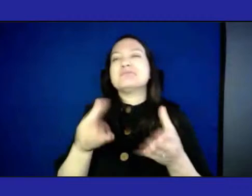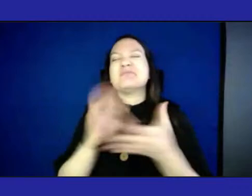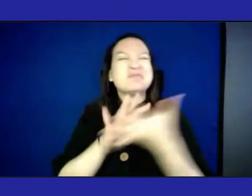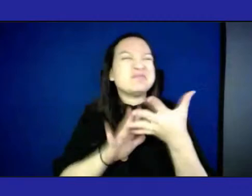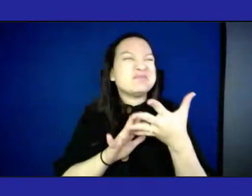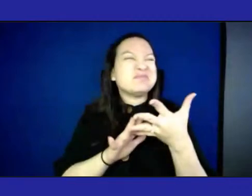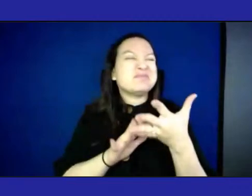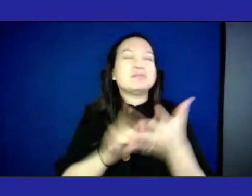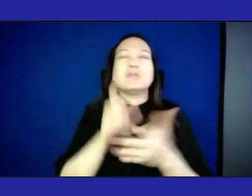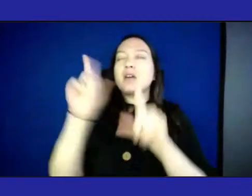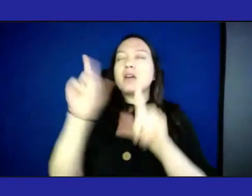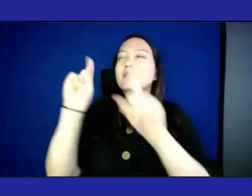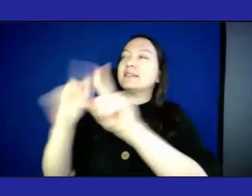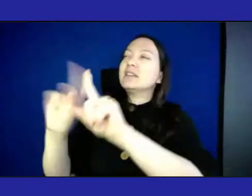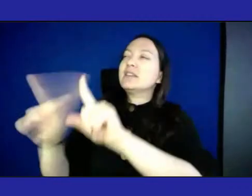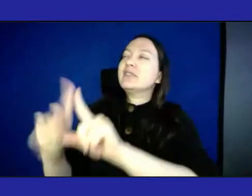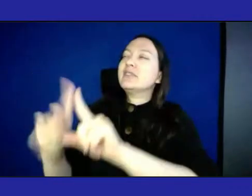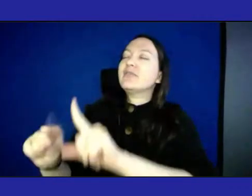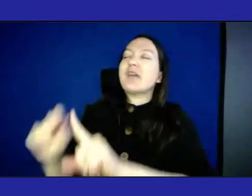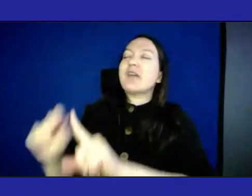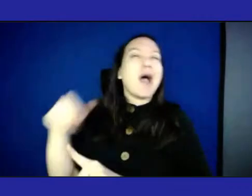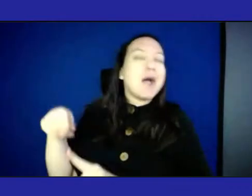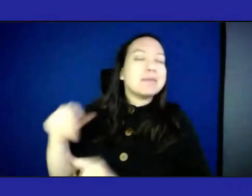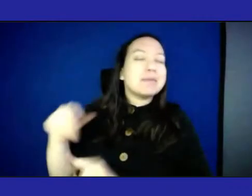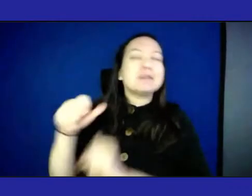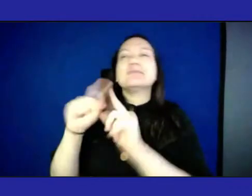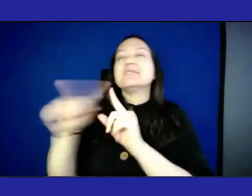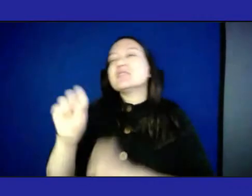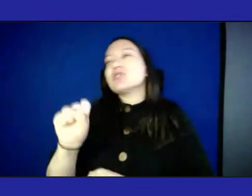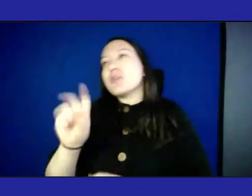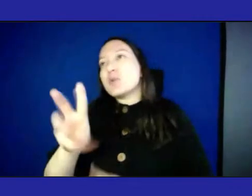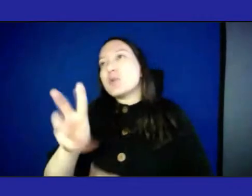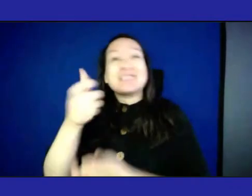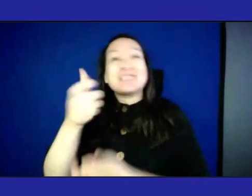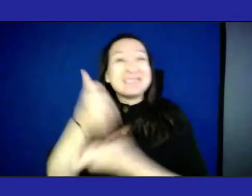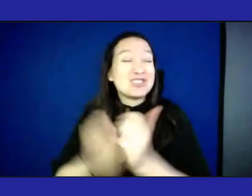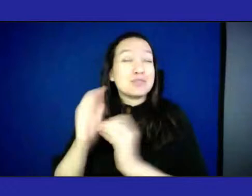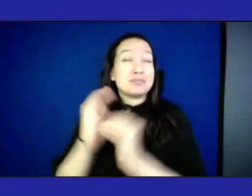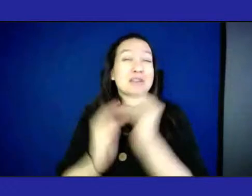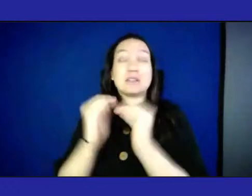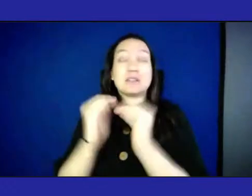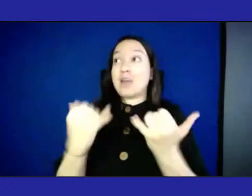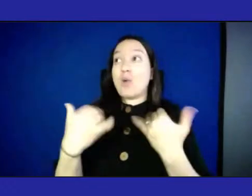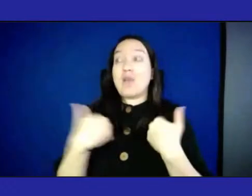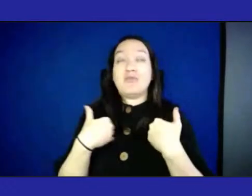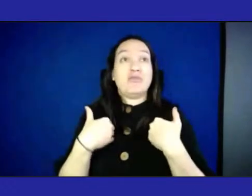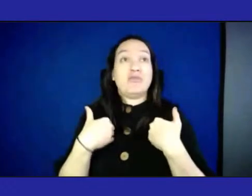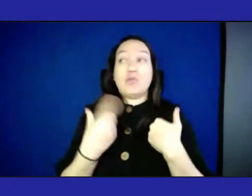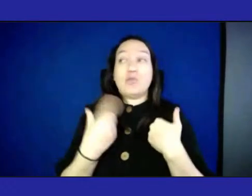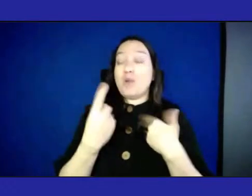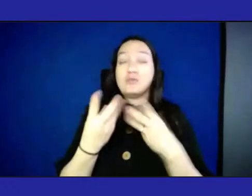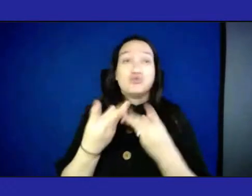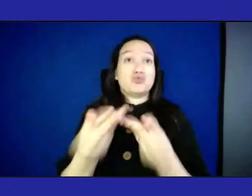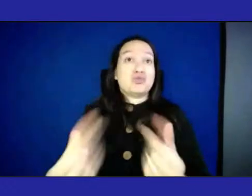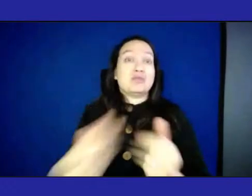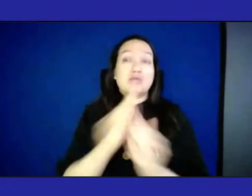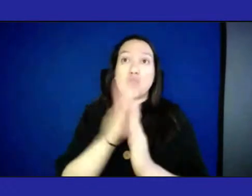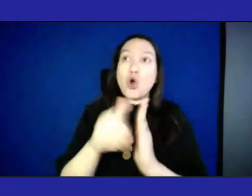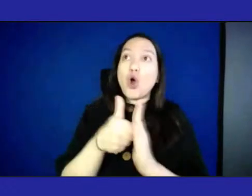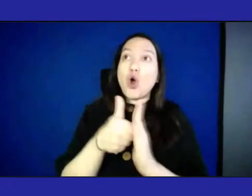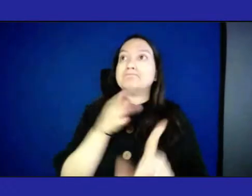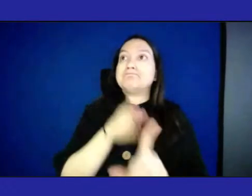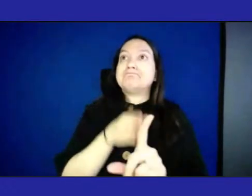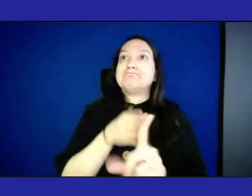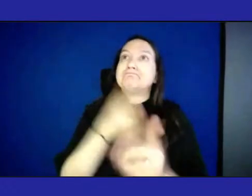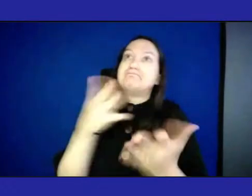different, applications or software across at each facility, we now have an enterprise solution that everyone can take